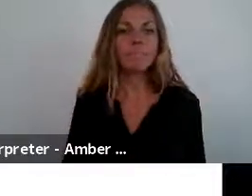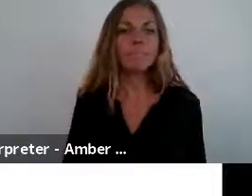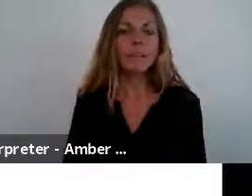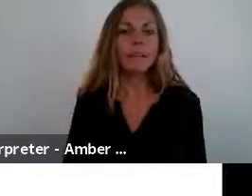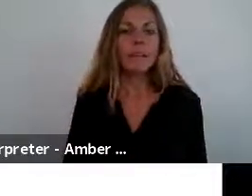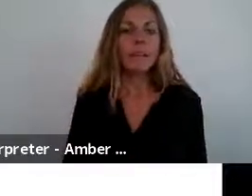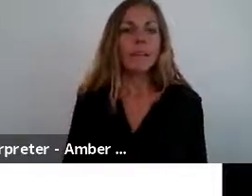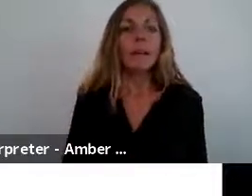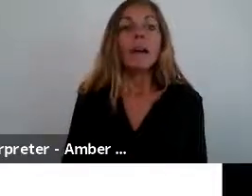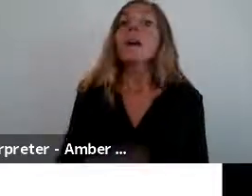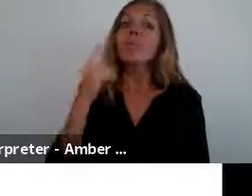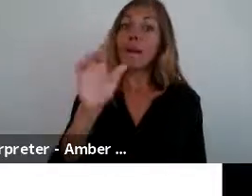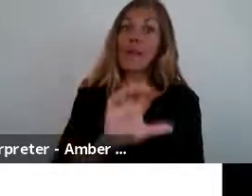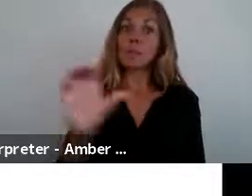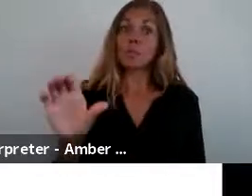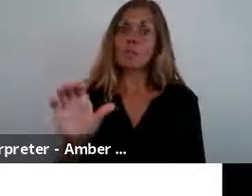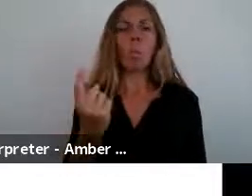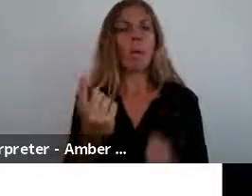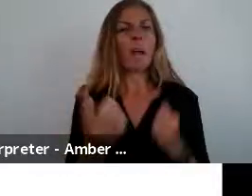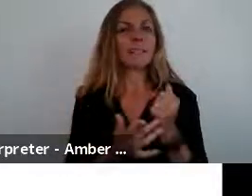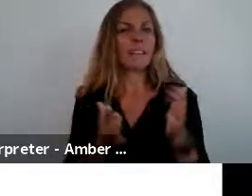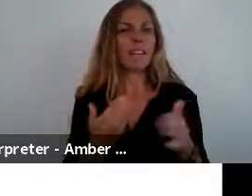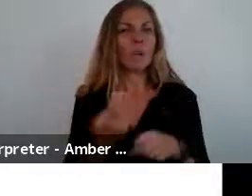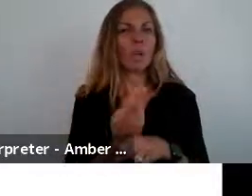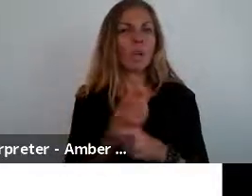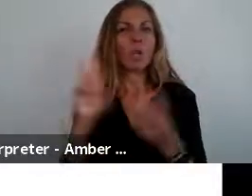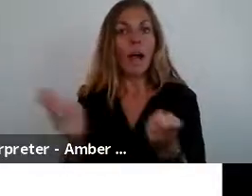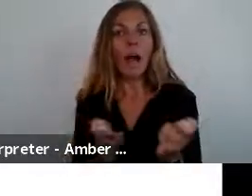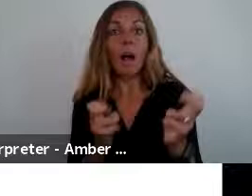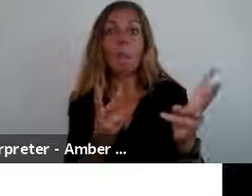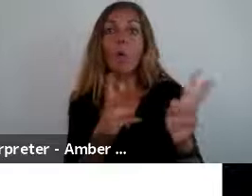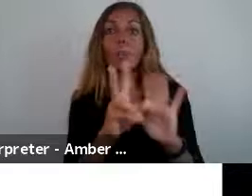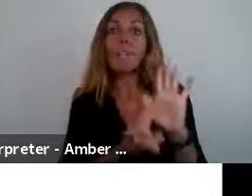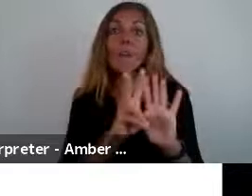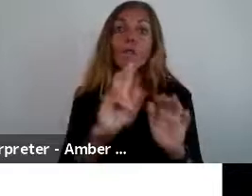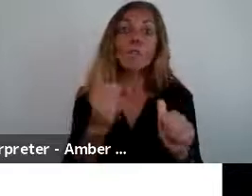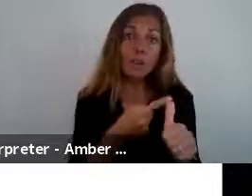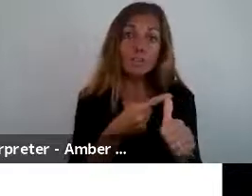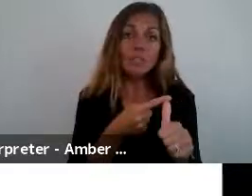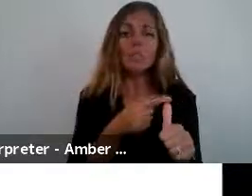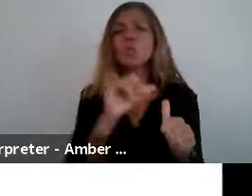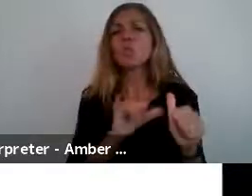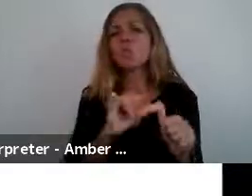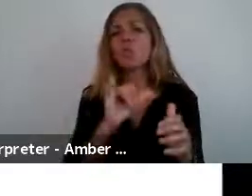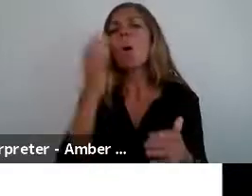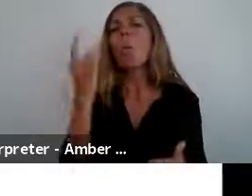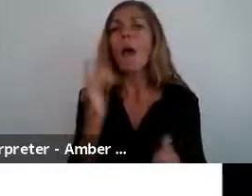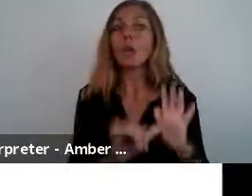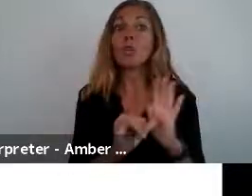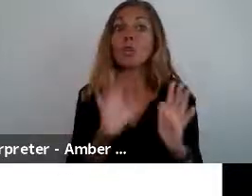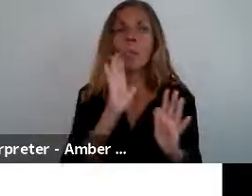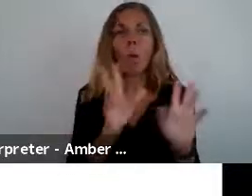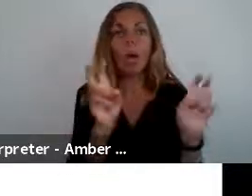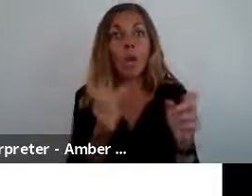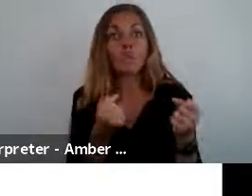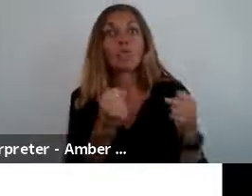For captions, a technique that we often use is uploading a video first to YouTube, because YouTube tries to